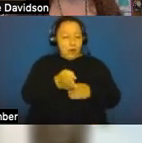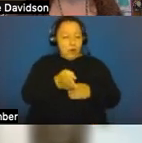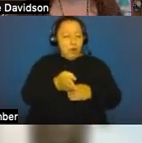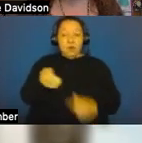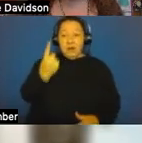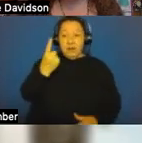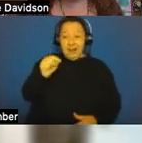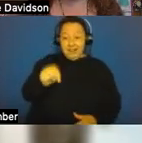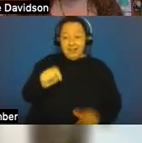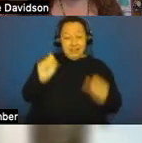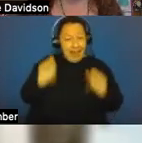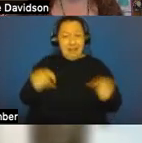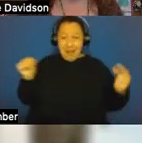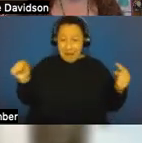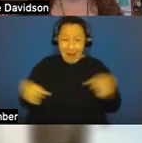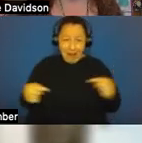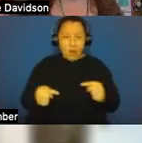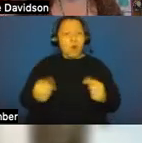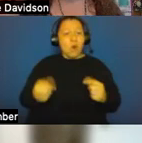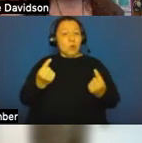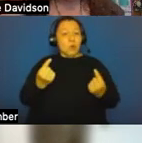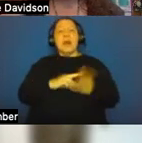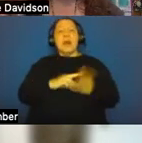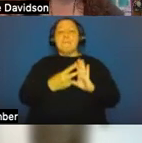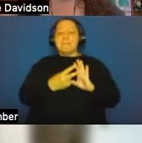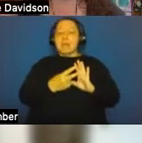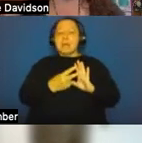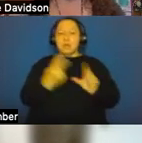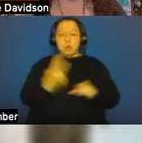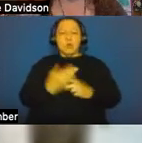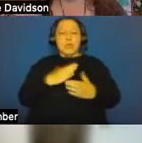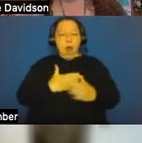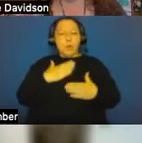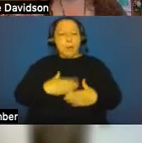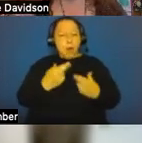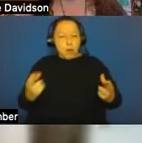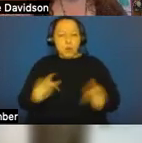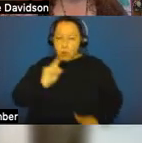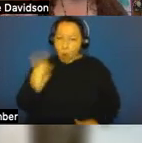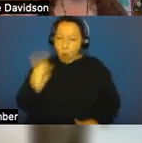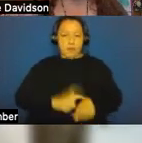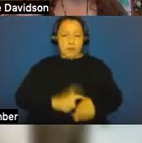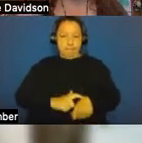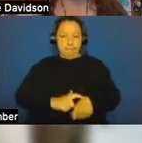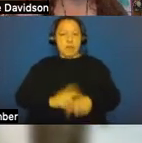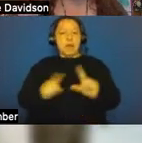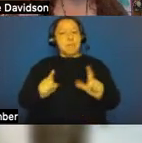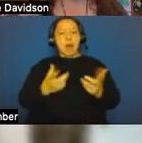painful. So we're metabolizing all the time, but we're having some really condensed,